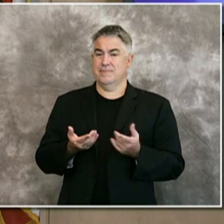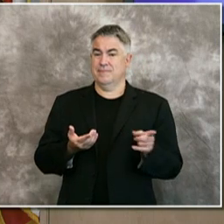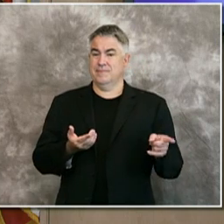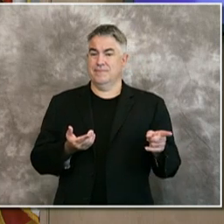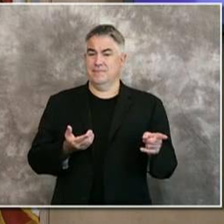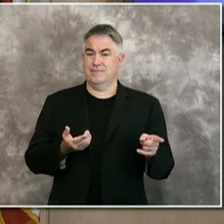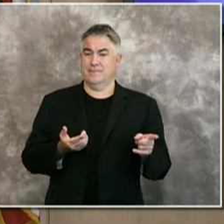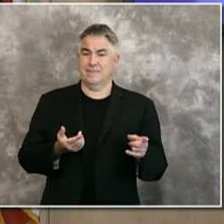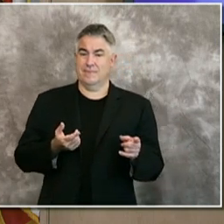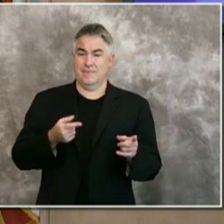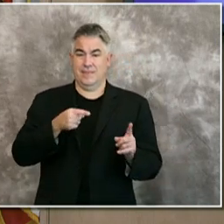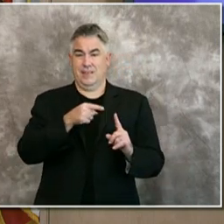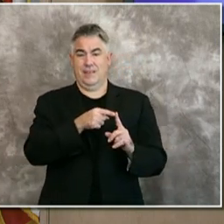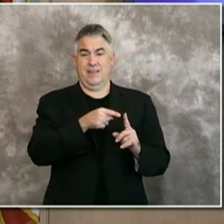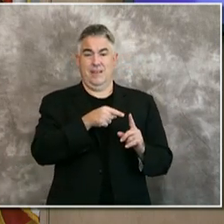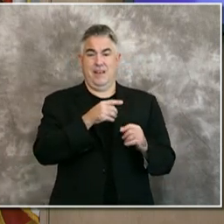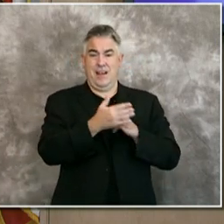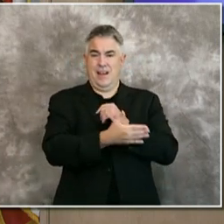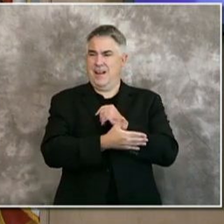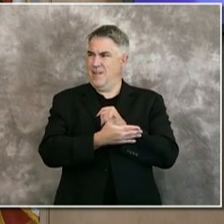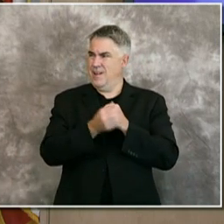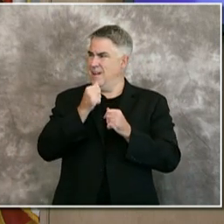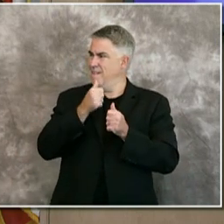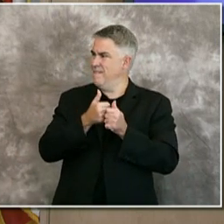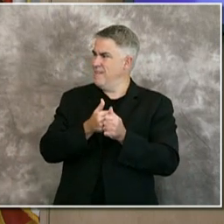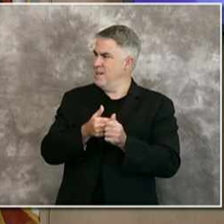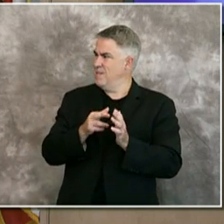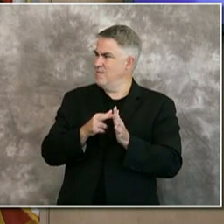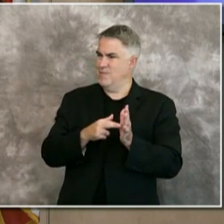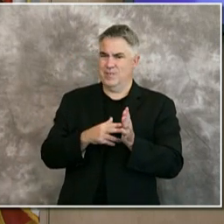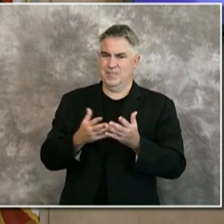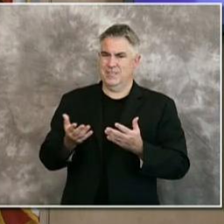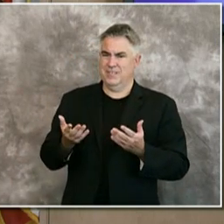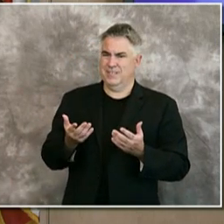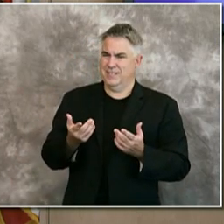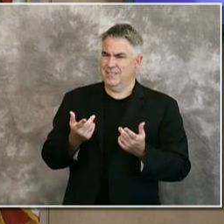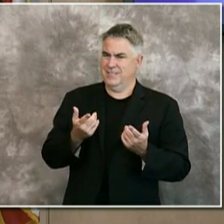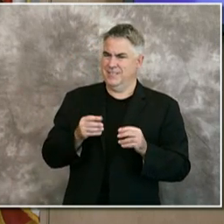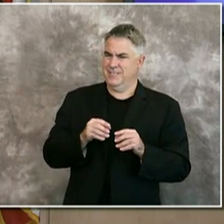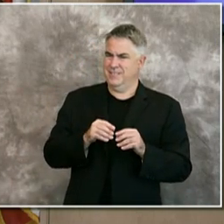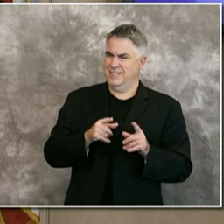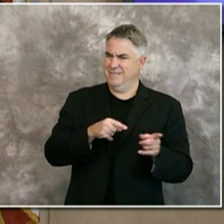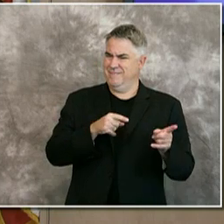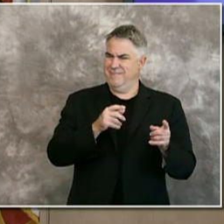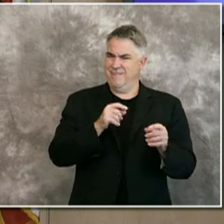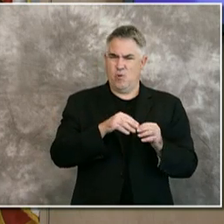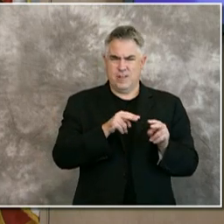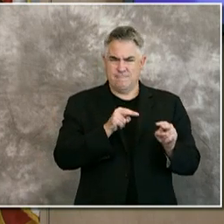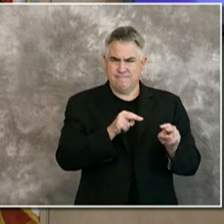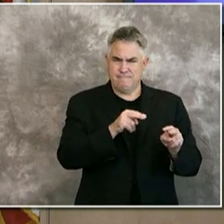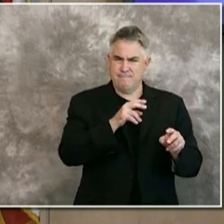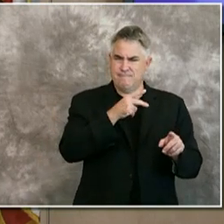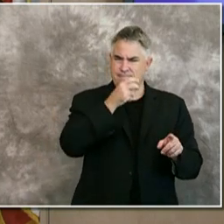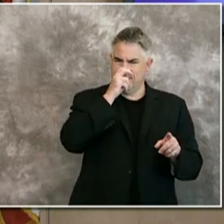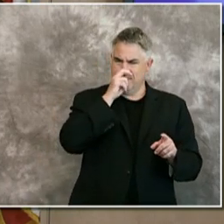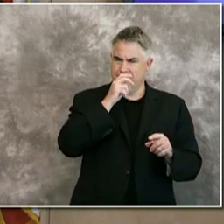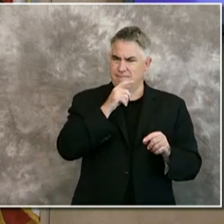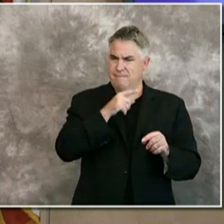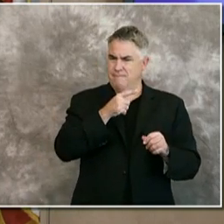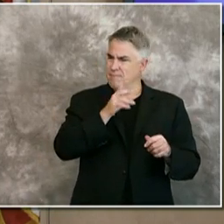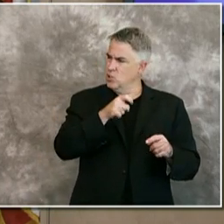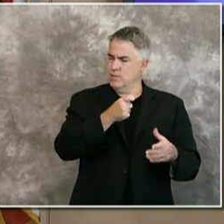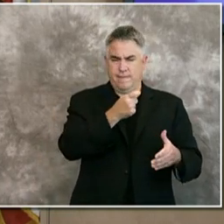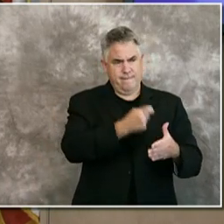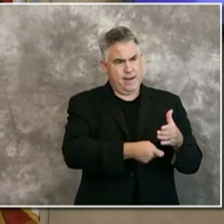don't comply. Okay, Dr. We Wooten? thought about moving to something where a system where people could be fined.